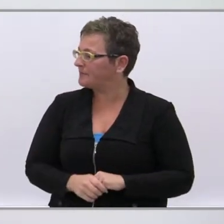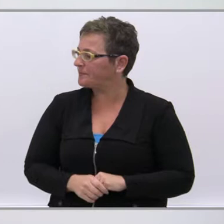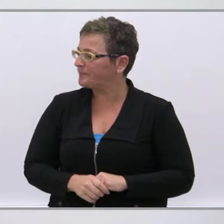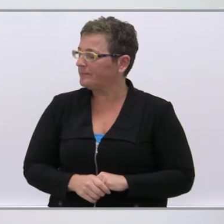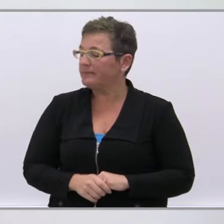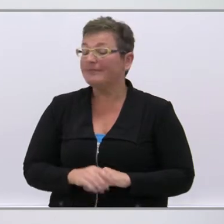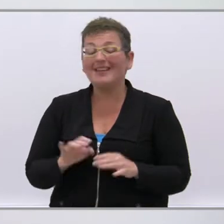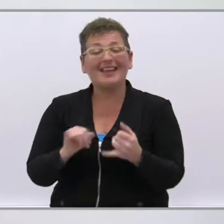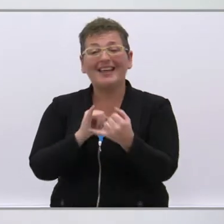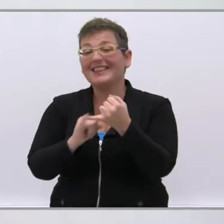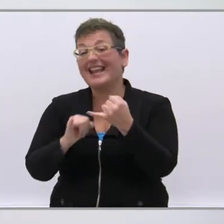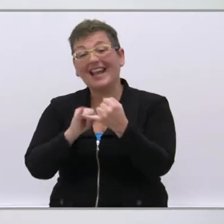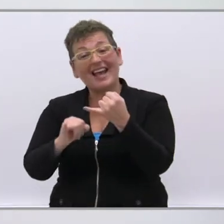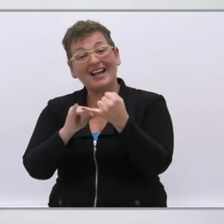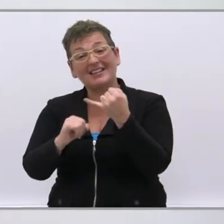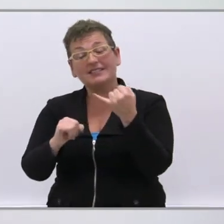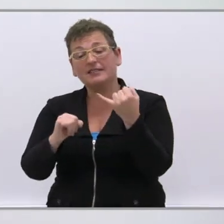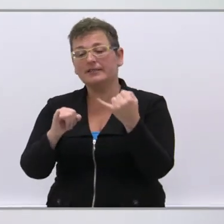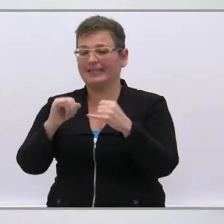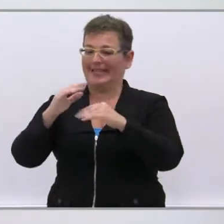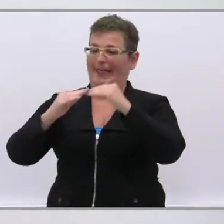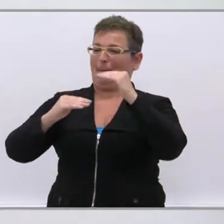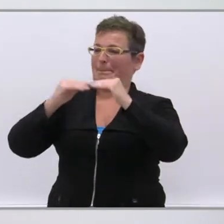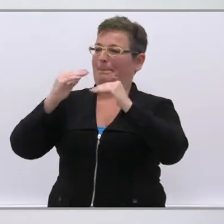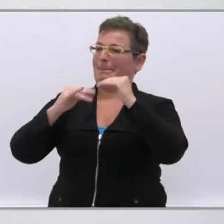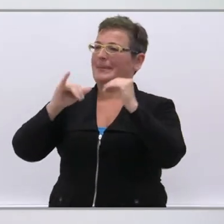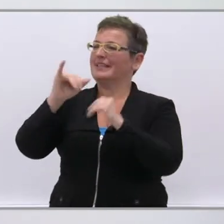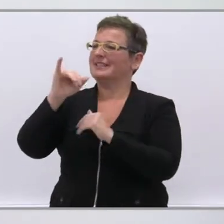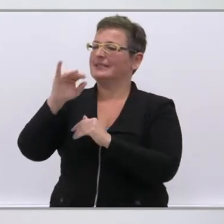The last one is the built environment.